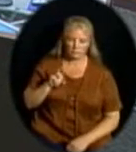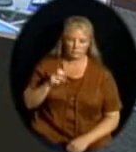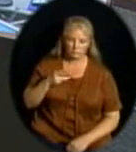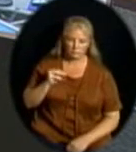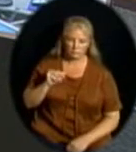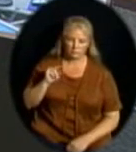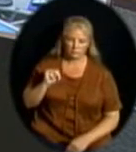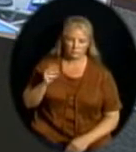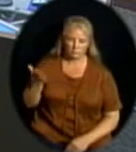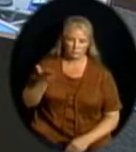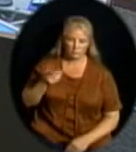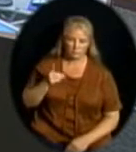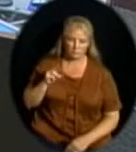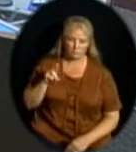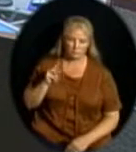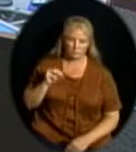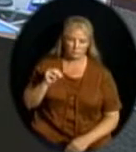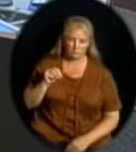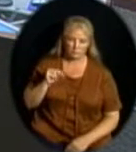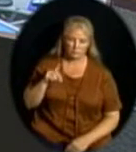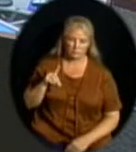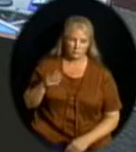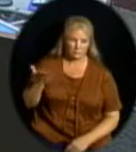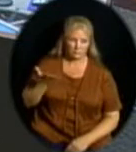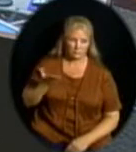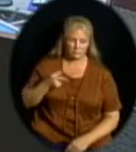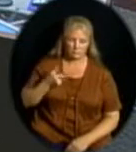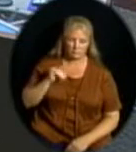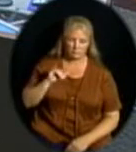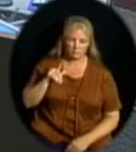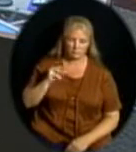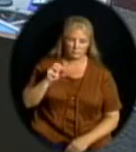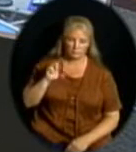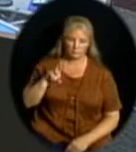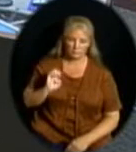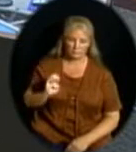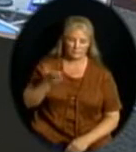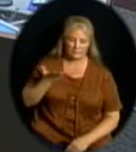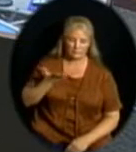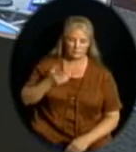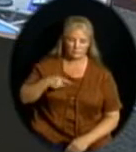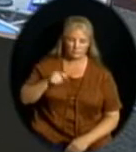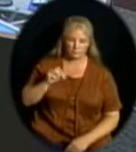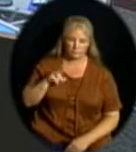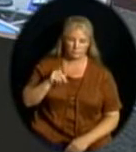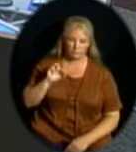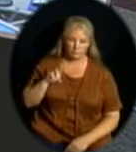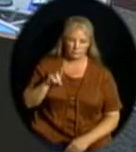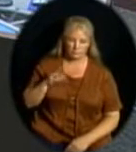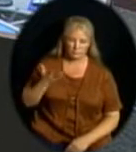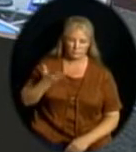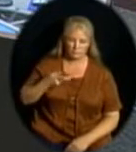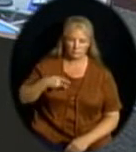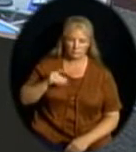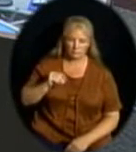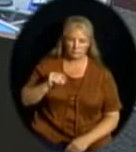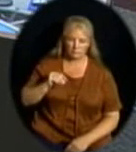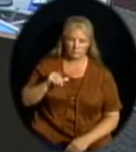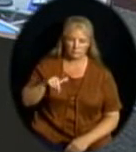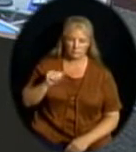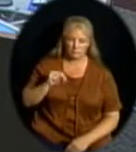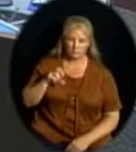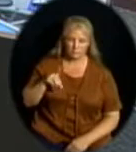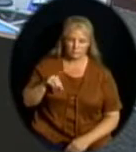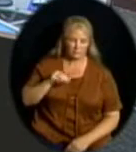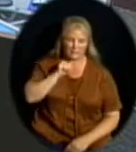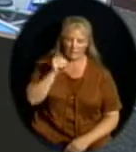Here. Dr. Drummond? Here. Mr. Gilmore? Here. Mr. Parker? Here. Mr. Poland?